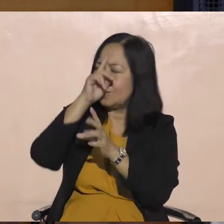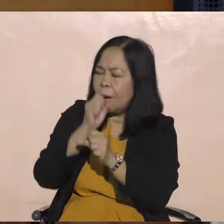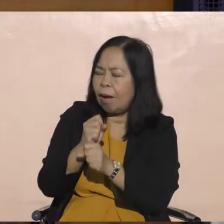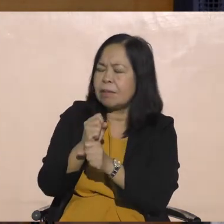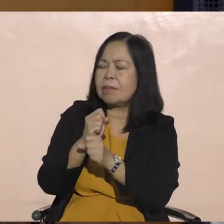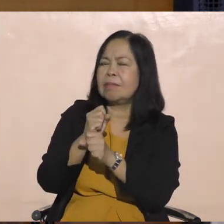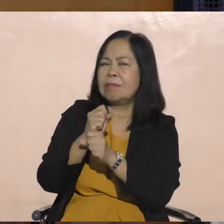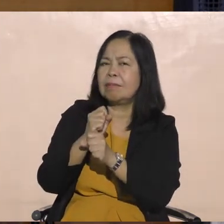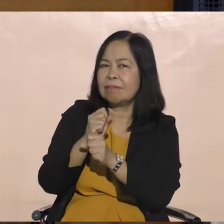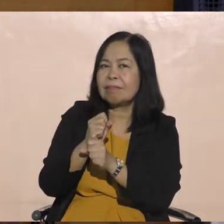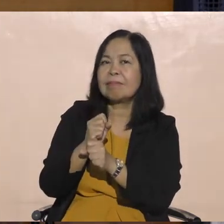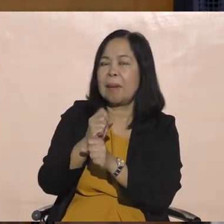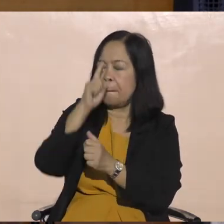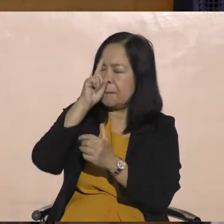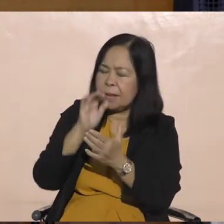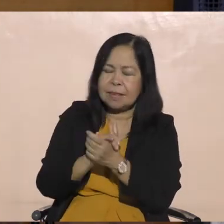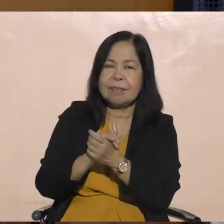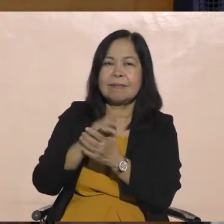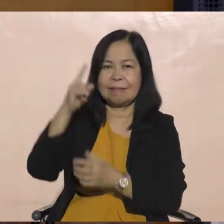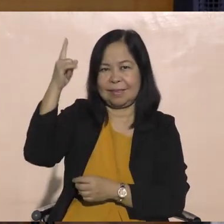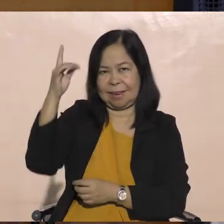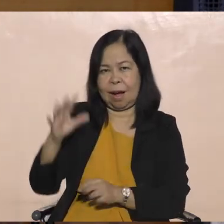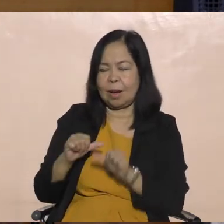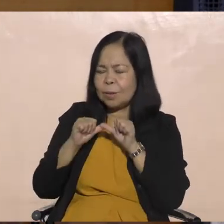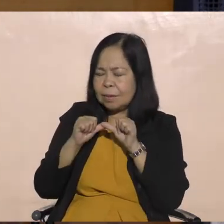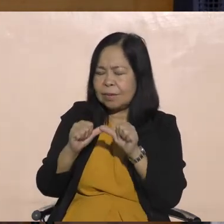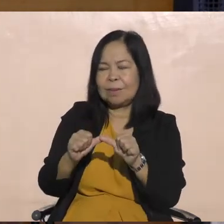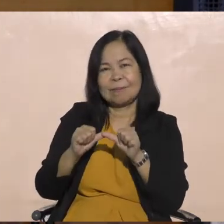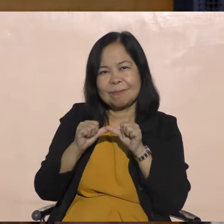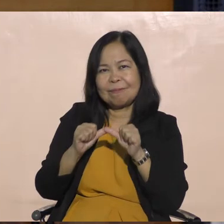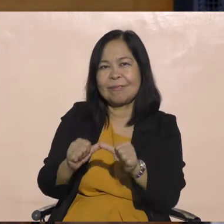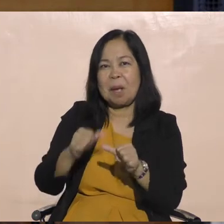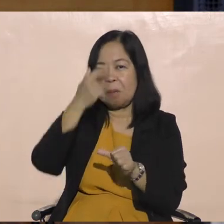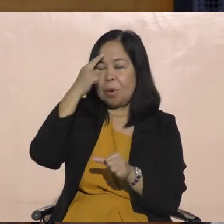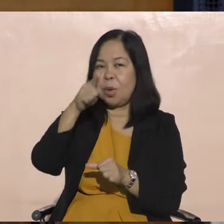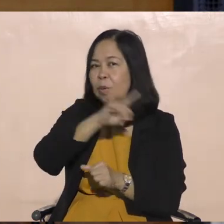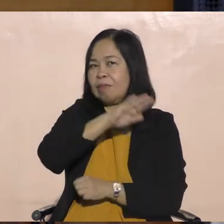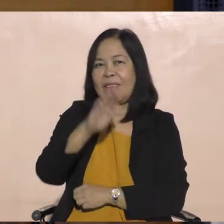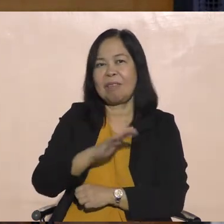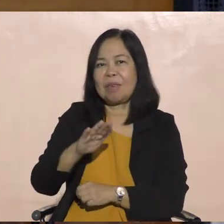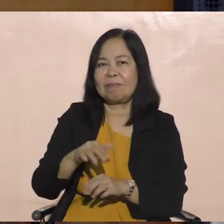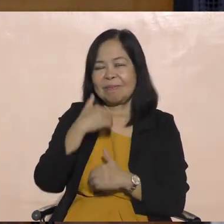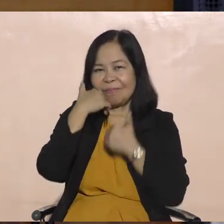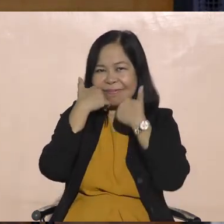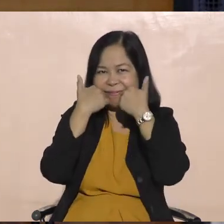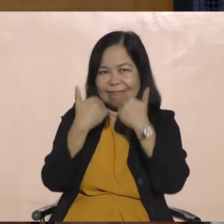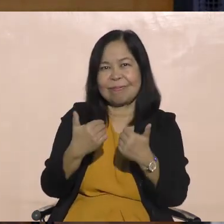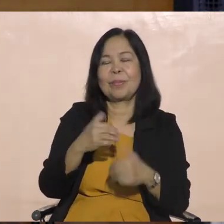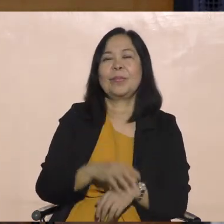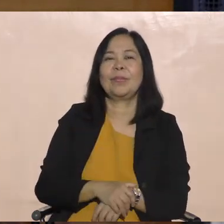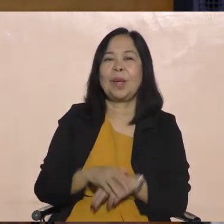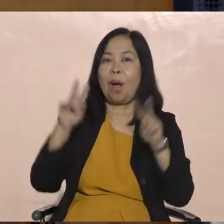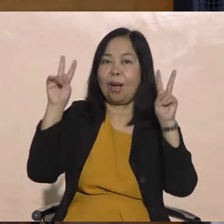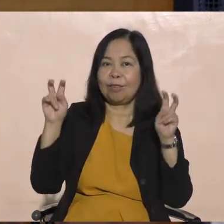be saved. They that put their trust in Him, they will never be put to shame. Amen? Hallelujah. There's a quote nga